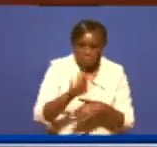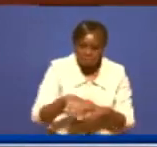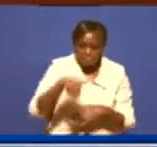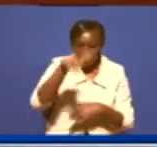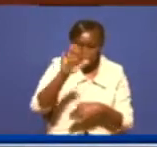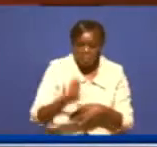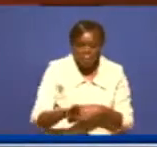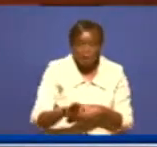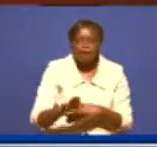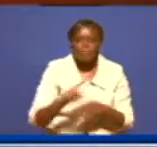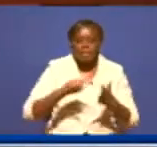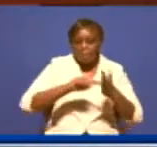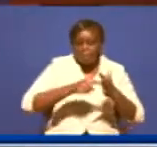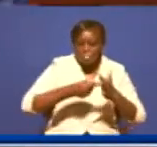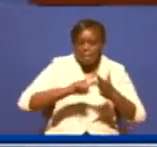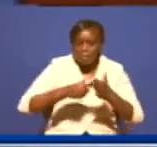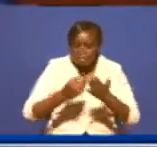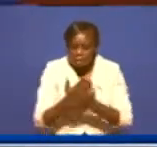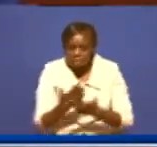or fix